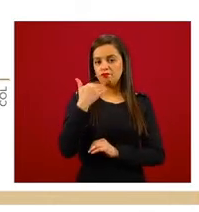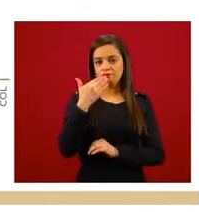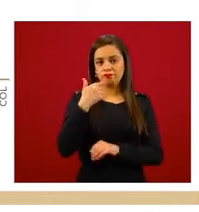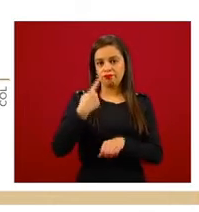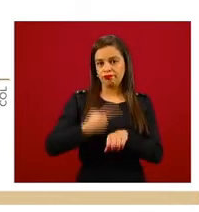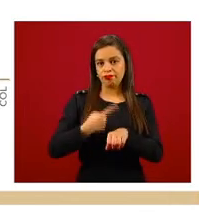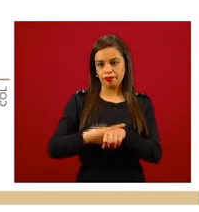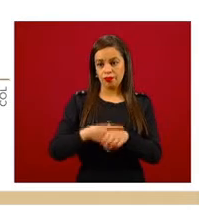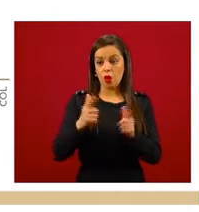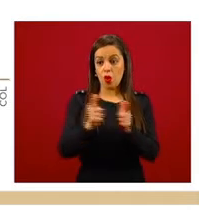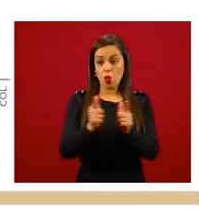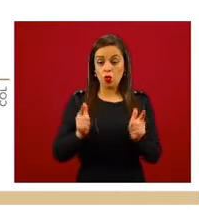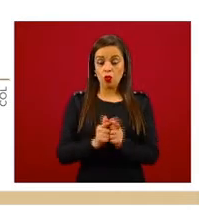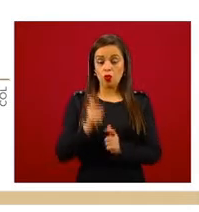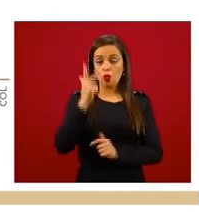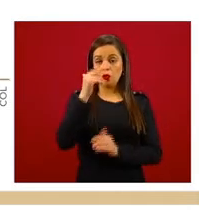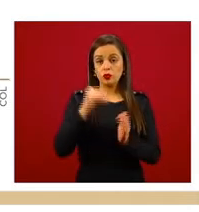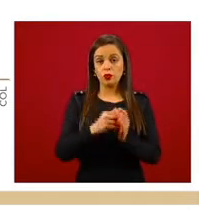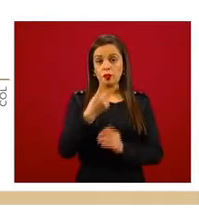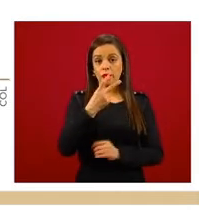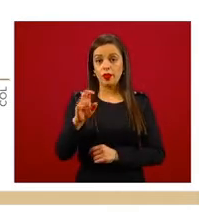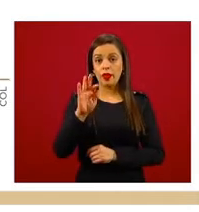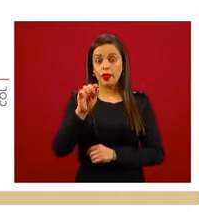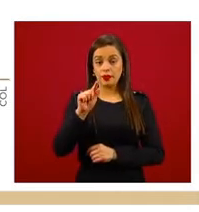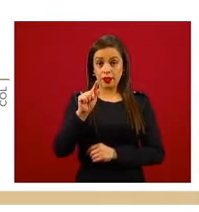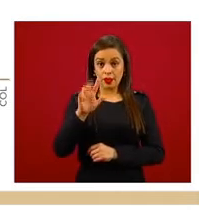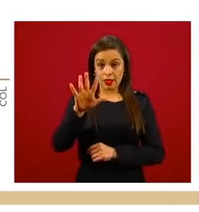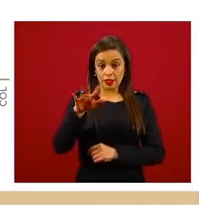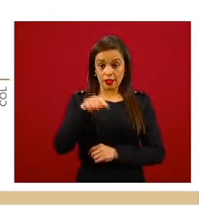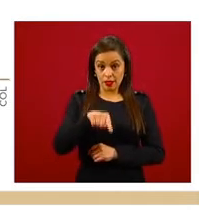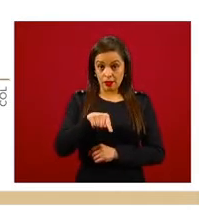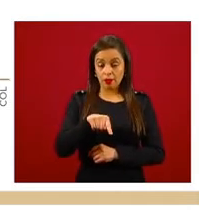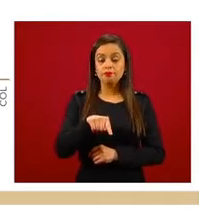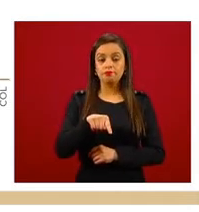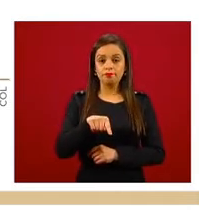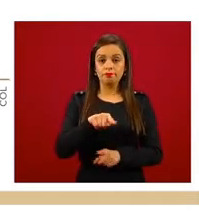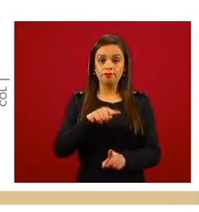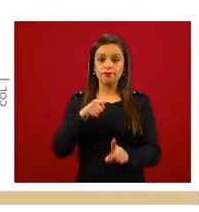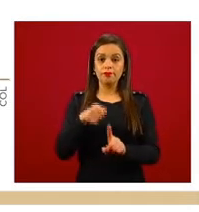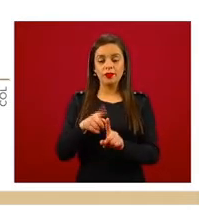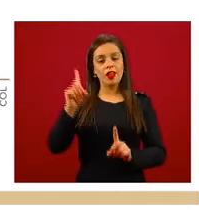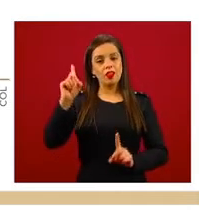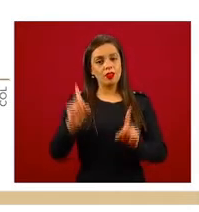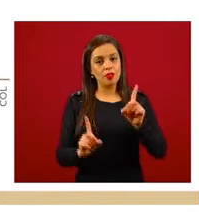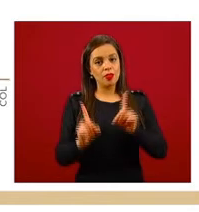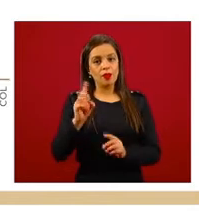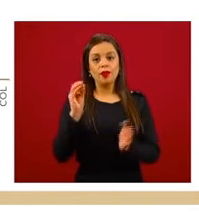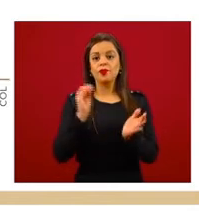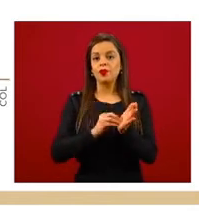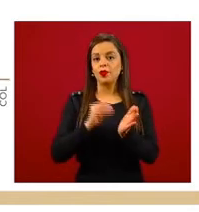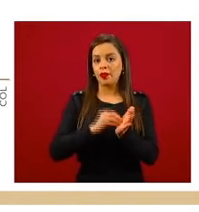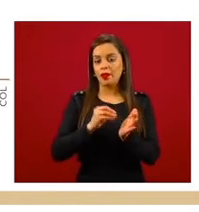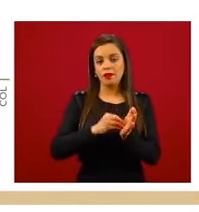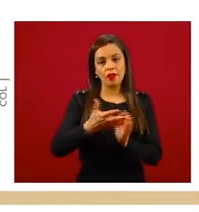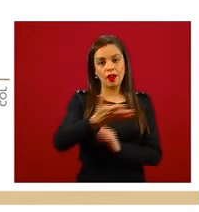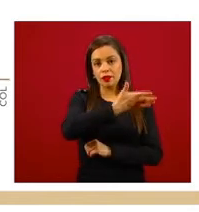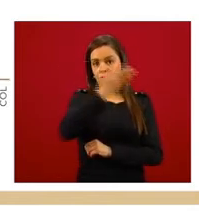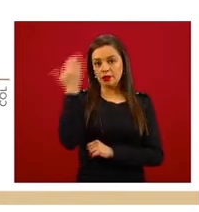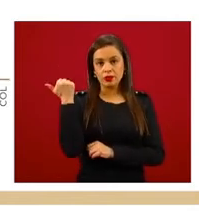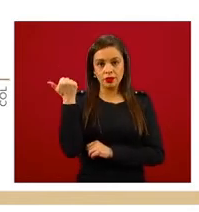grupo de 29,634 testing 8.275 negative. que tienen And we la still have a clasificación group de of sospechosos y donde todavía 8,275